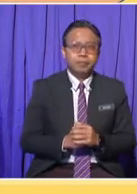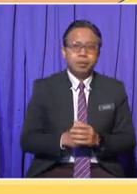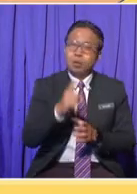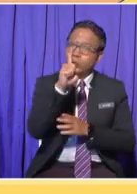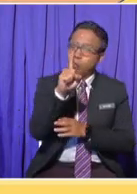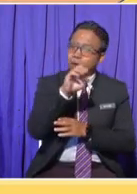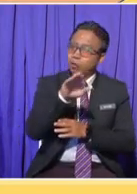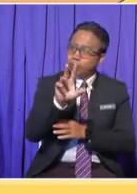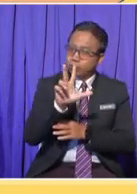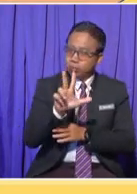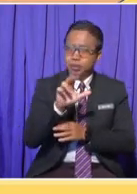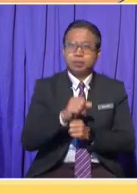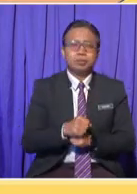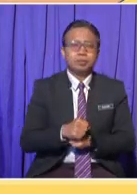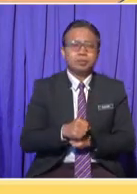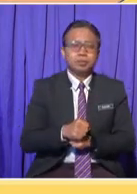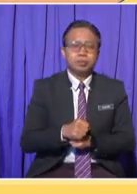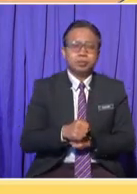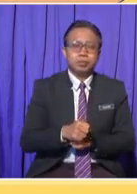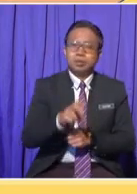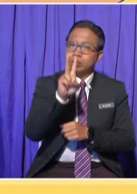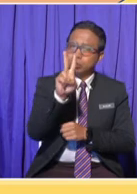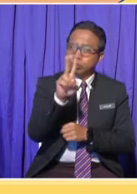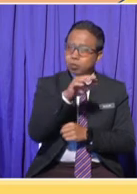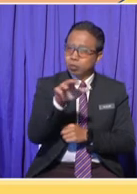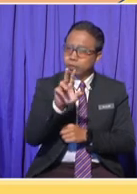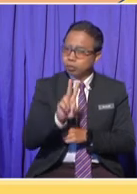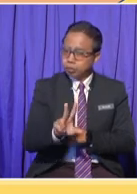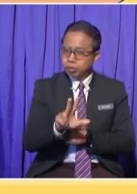1 over 3, 2 over 3,